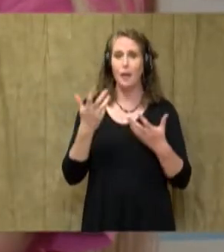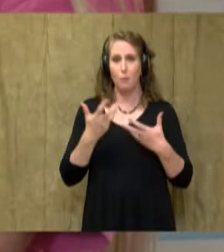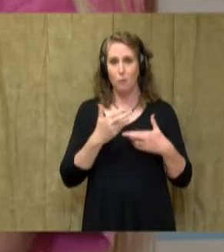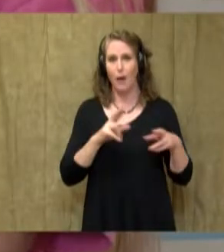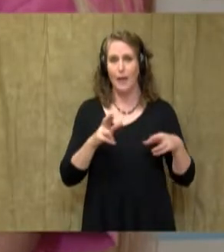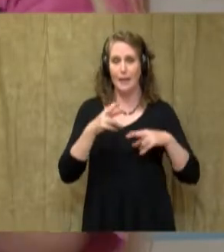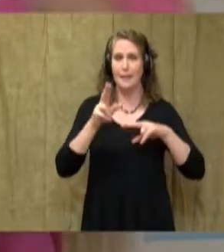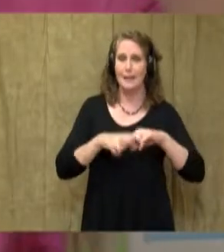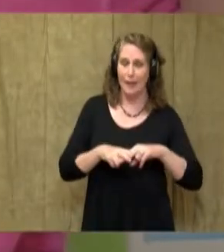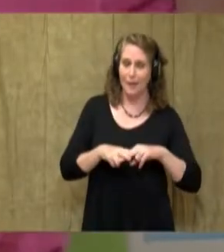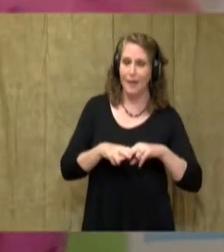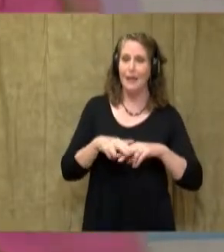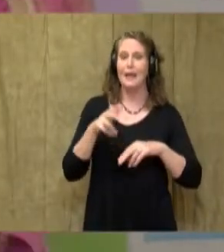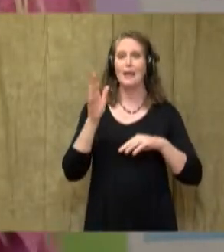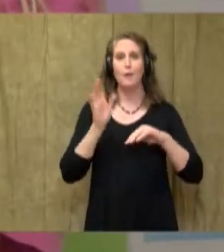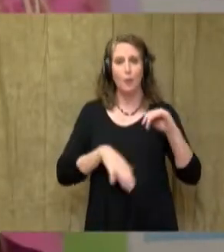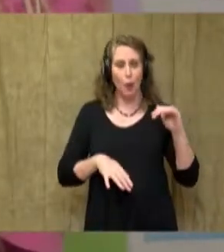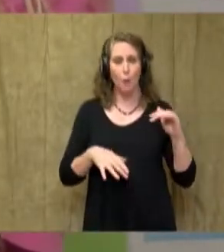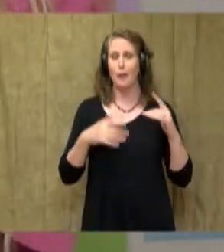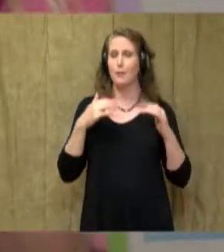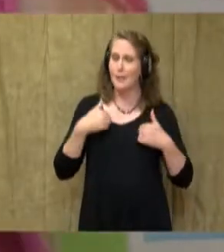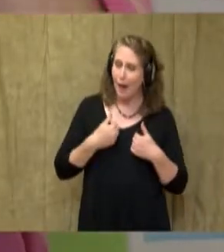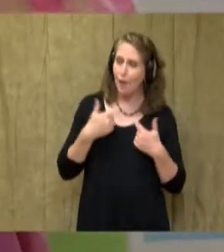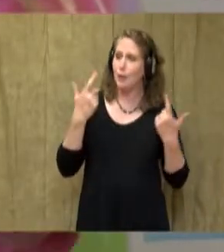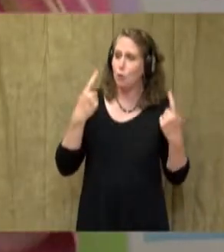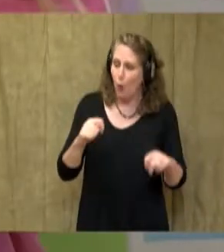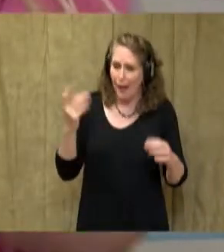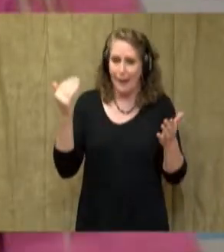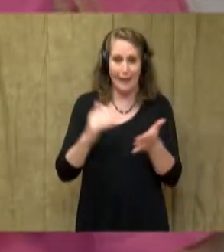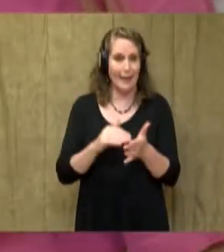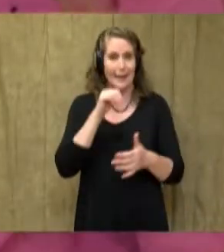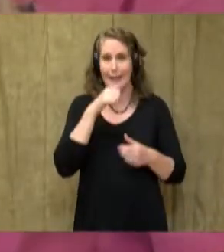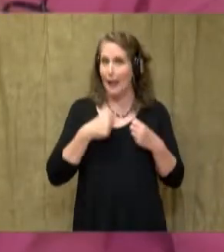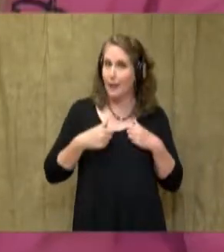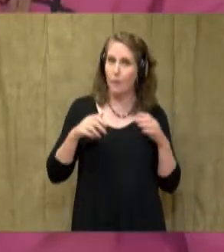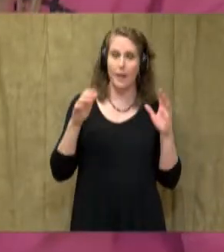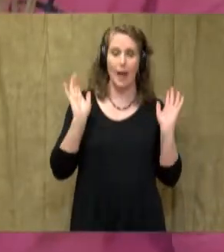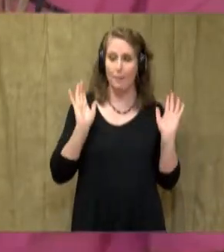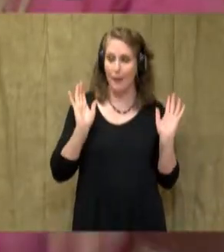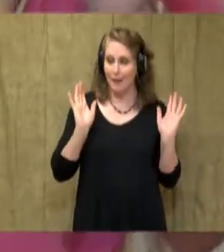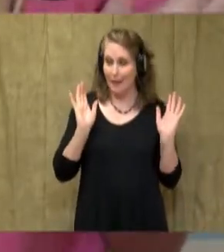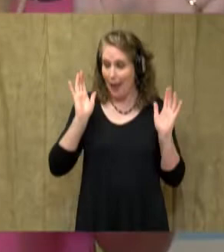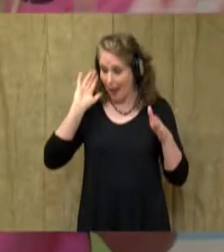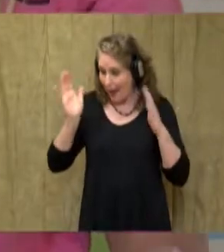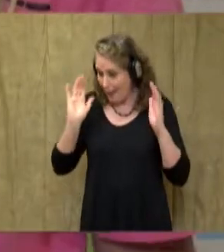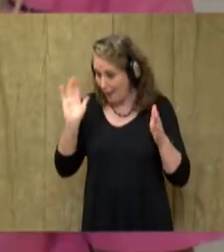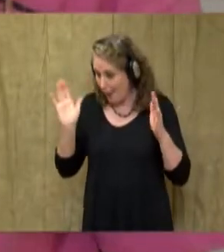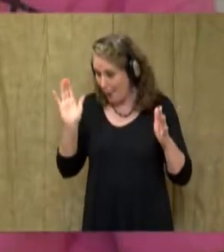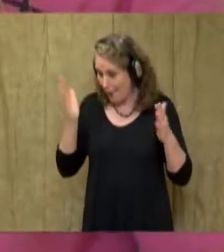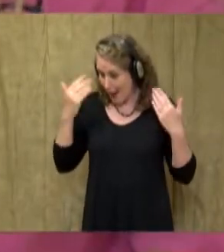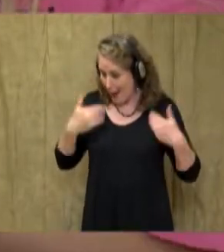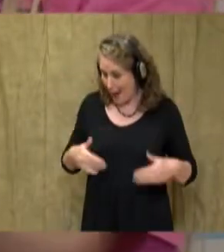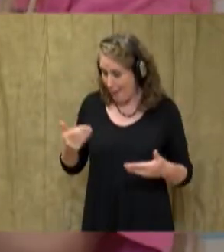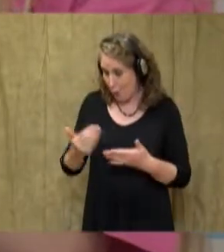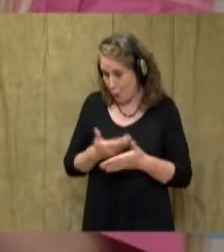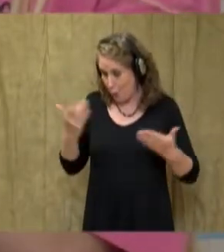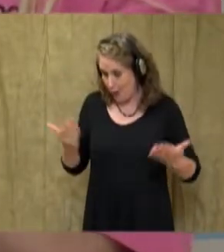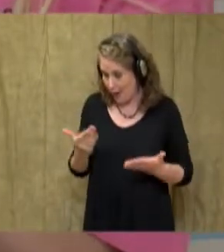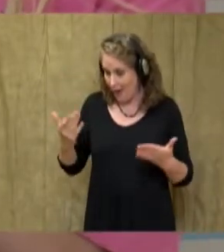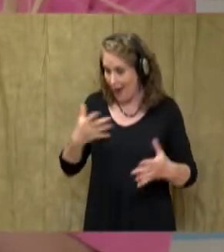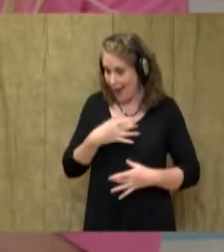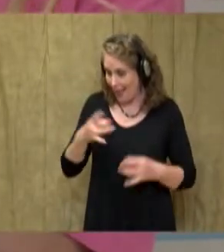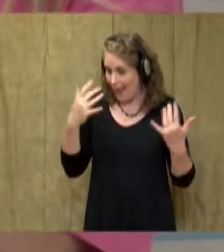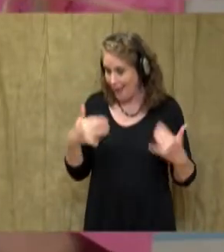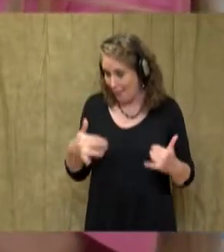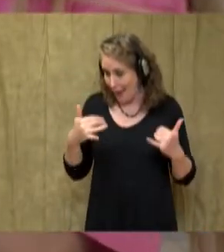was getting tired, he gave it another try, so he's not giving up. Hello, I'm new here, and I'd